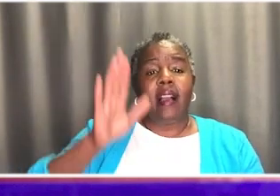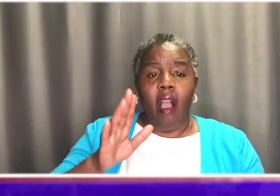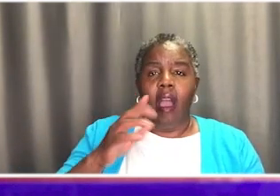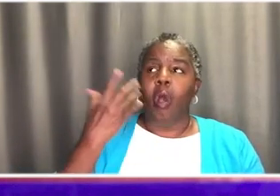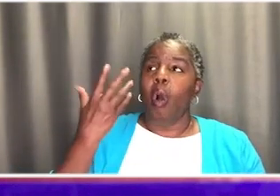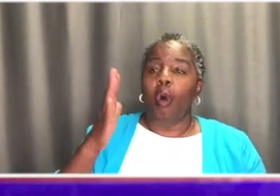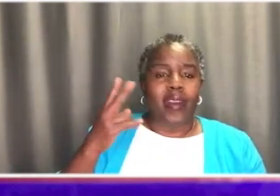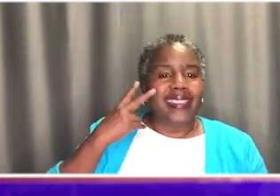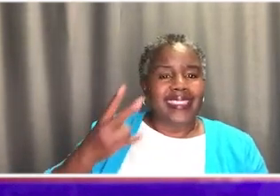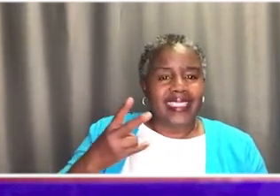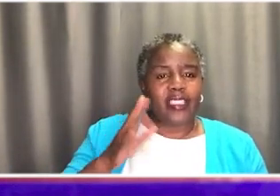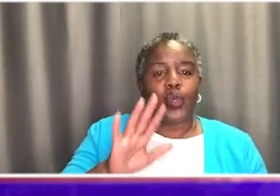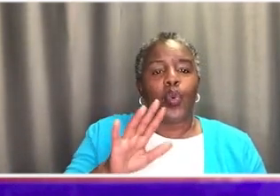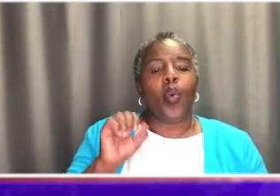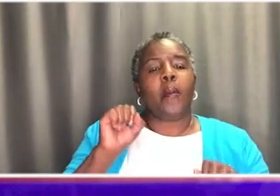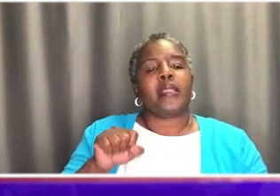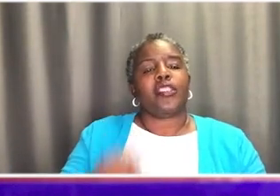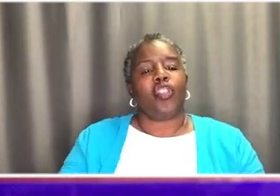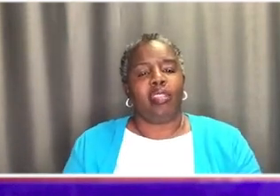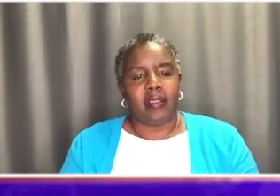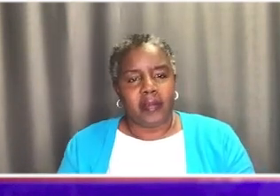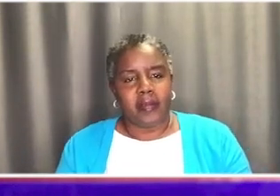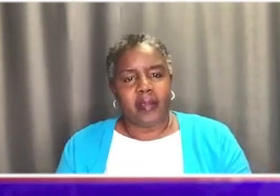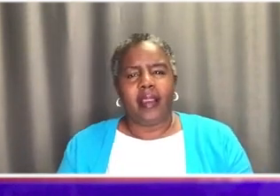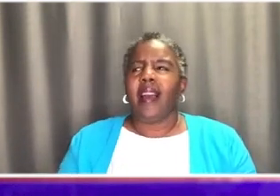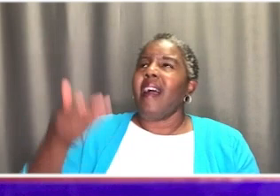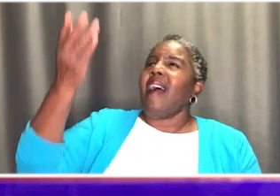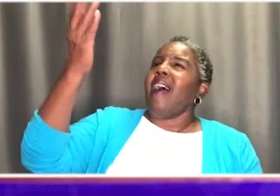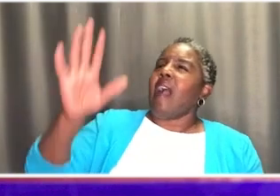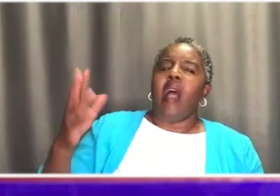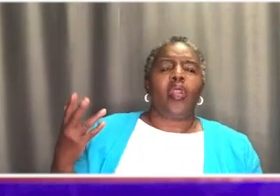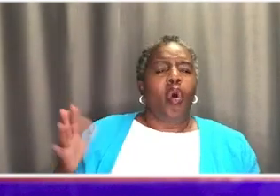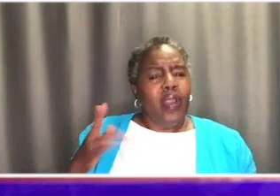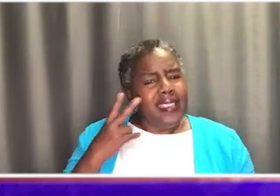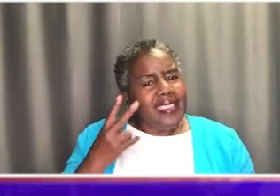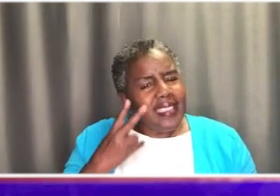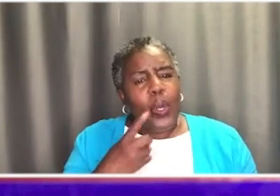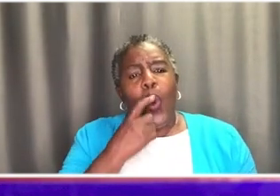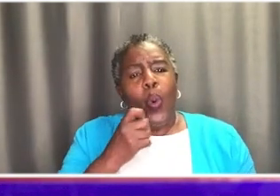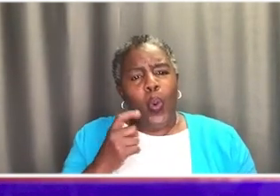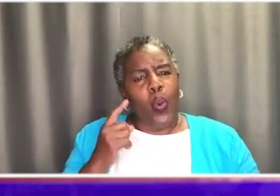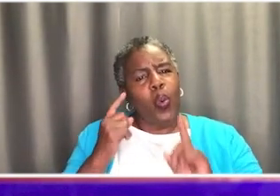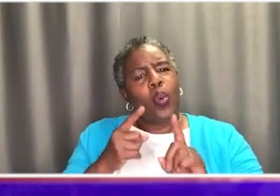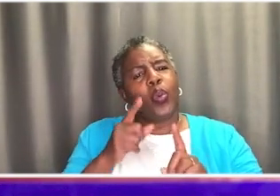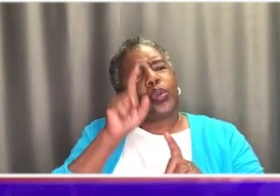sees your potential. God already sees who you're supposed to be.